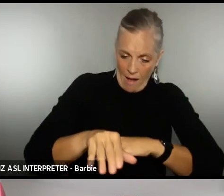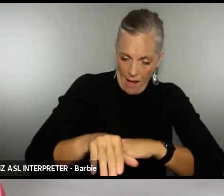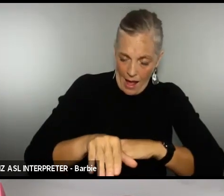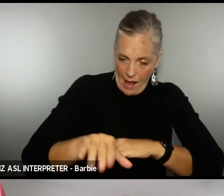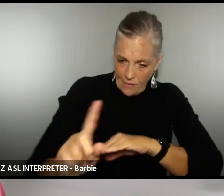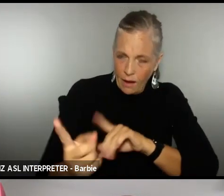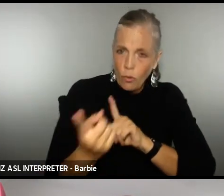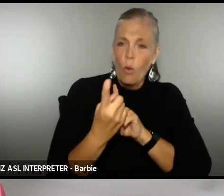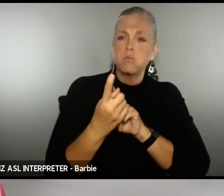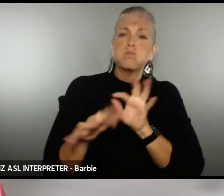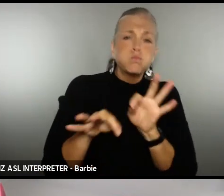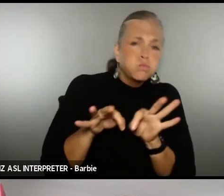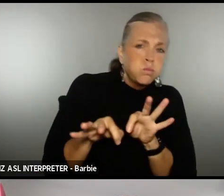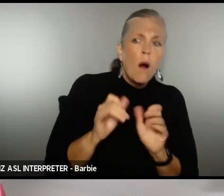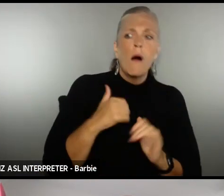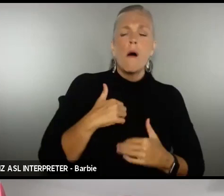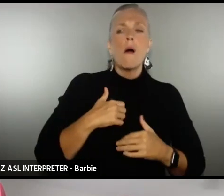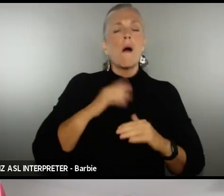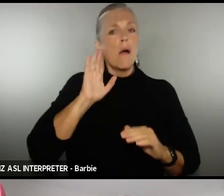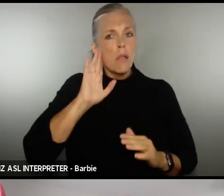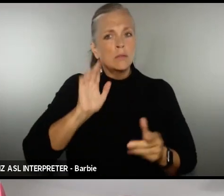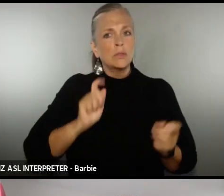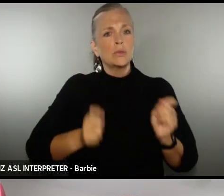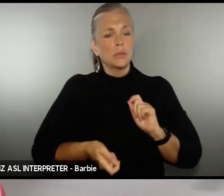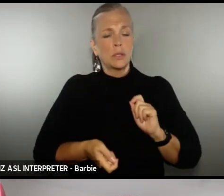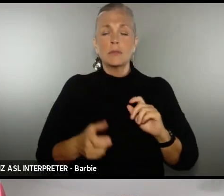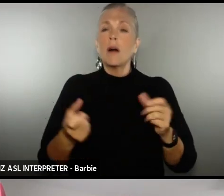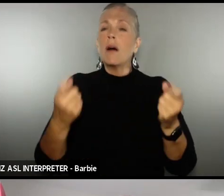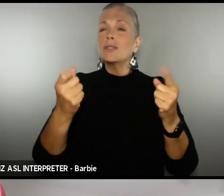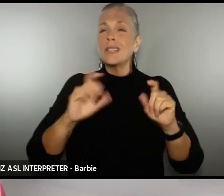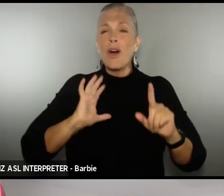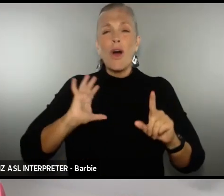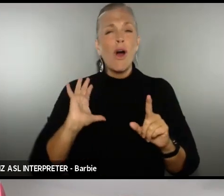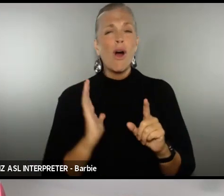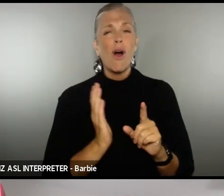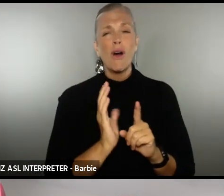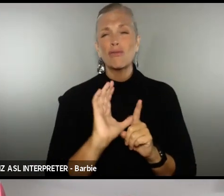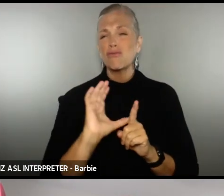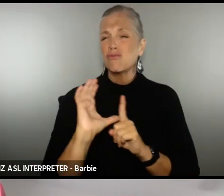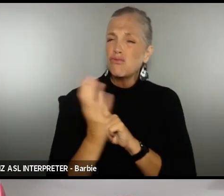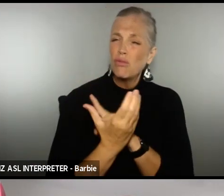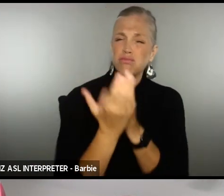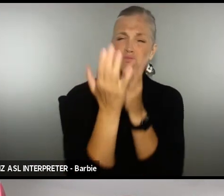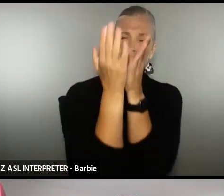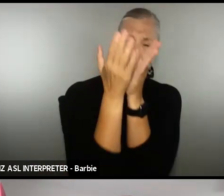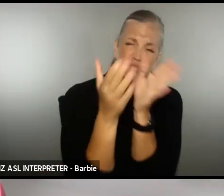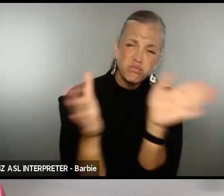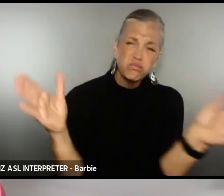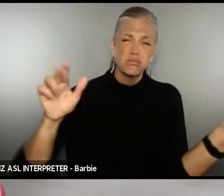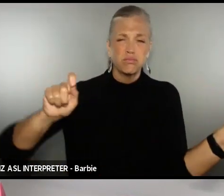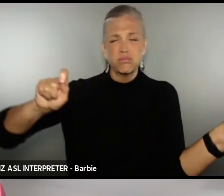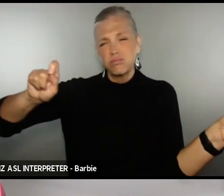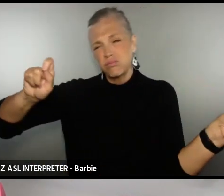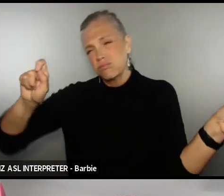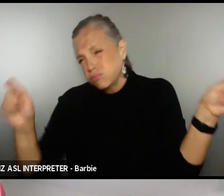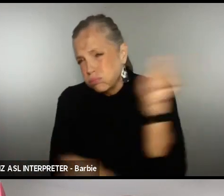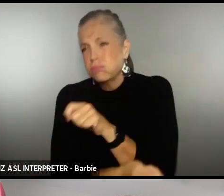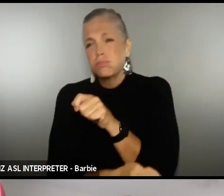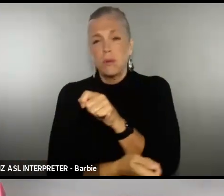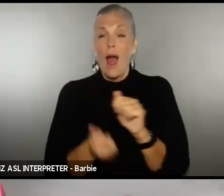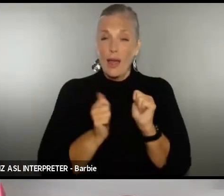We're going through a seismic shift in our culture and in theater as well. And I think now is the best time to make